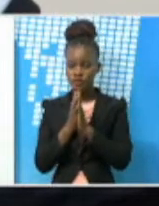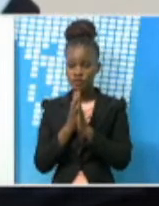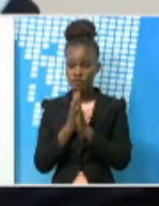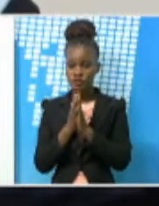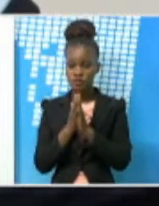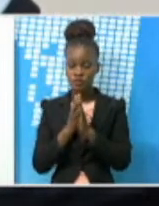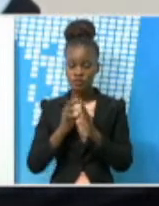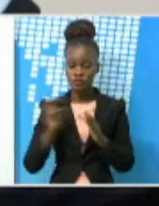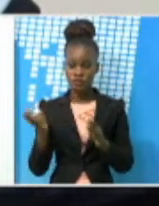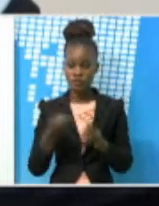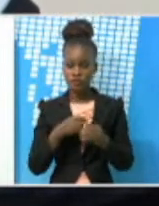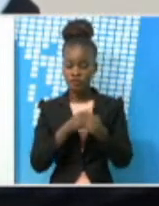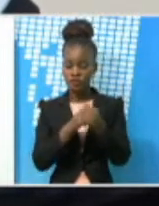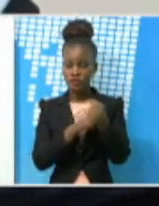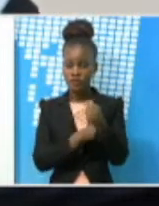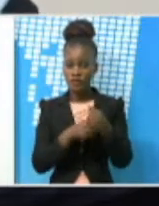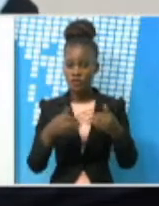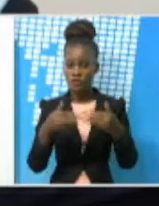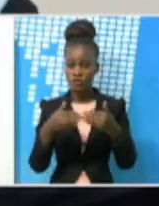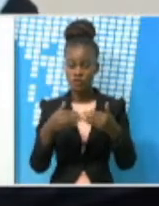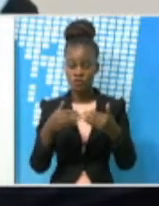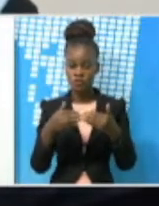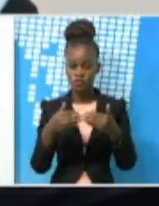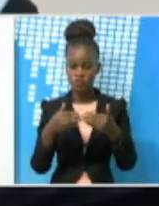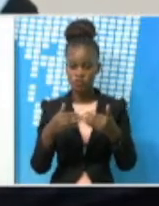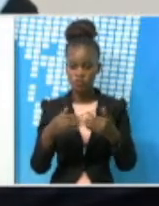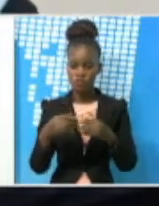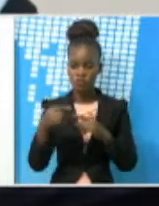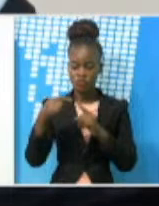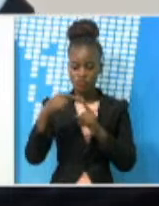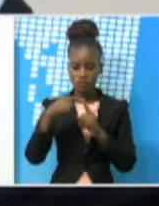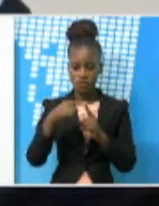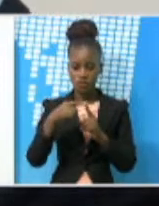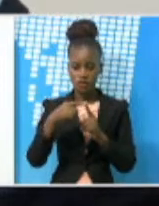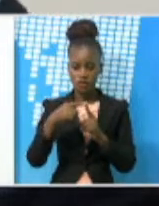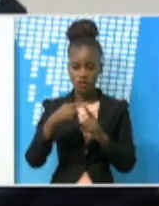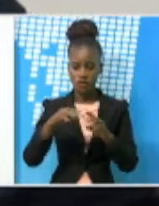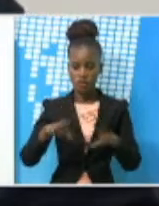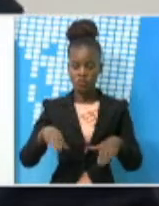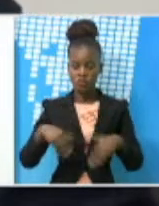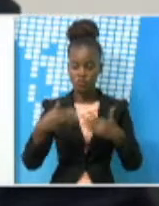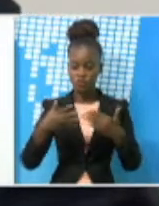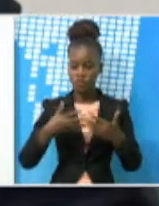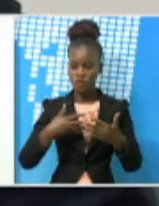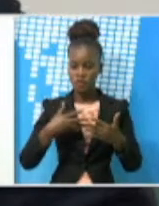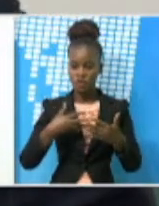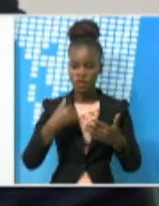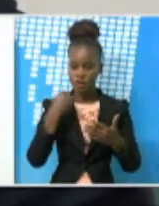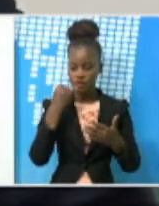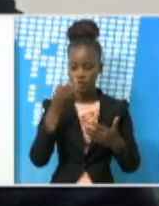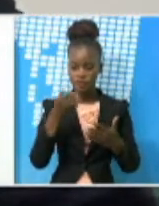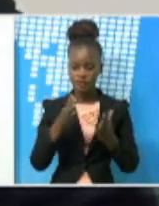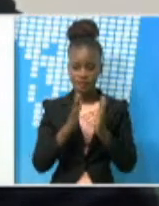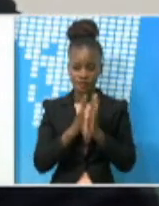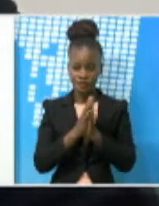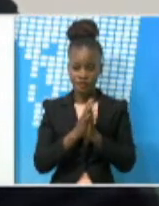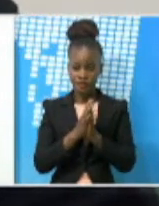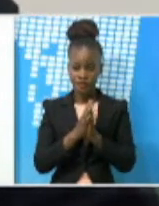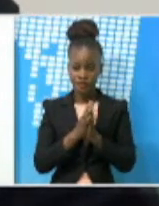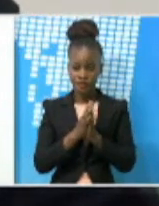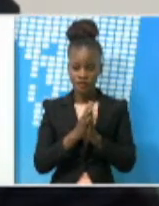the support of this committee to have them commence. The post